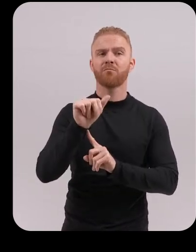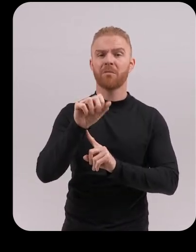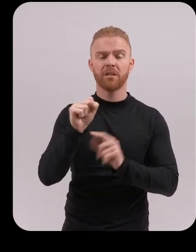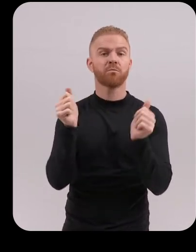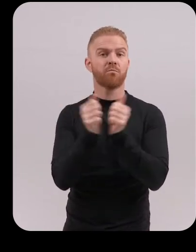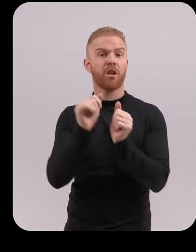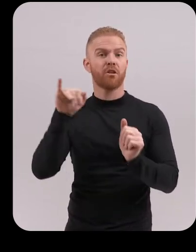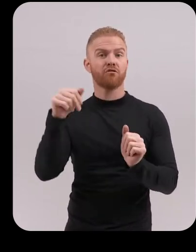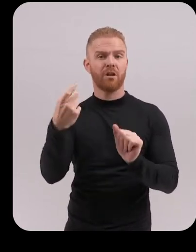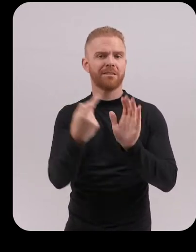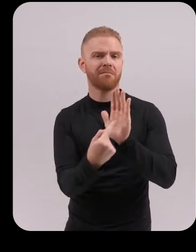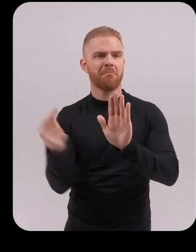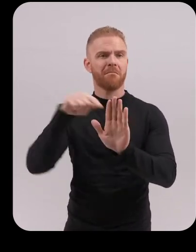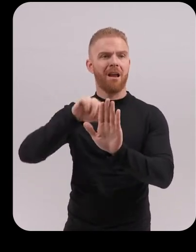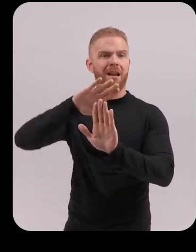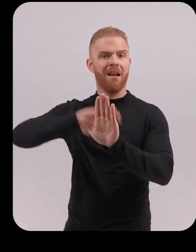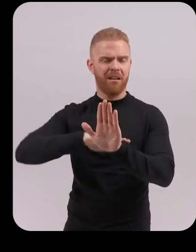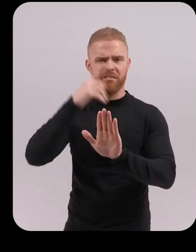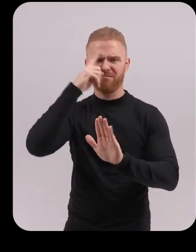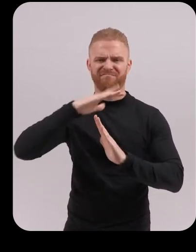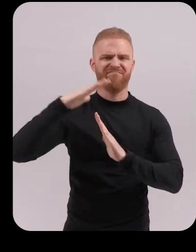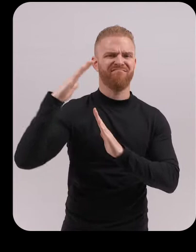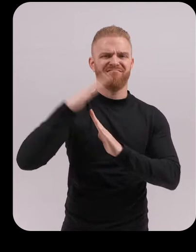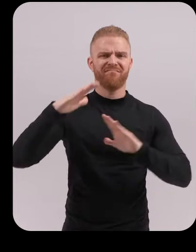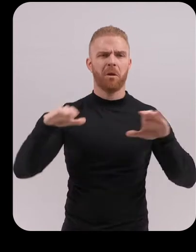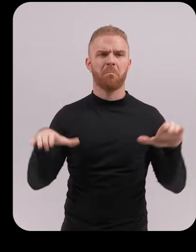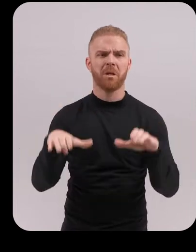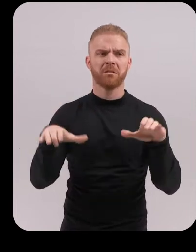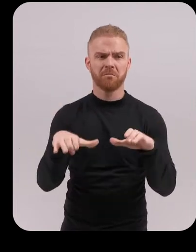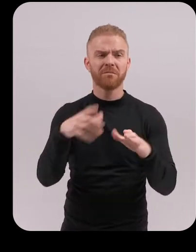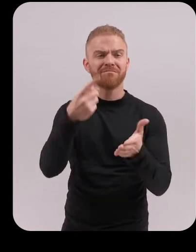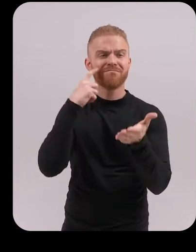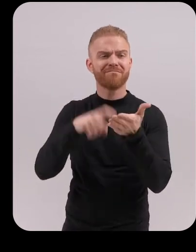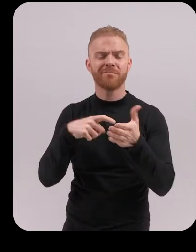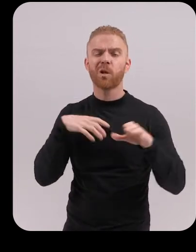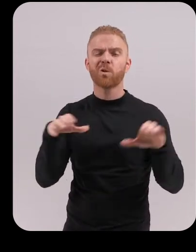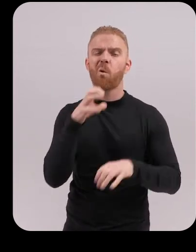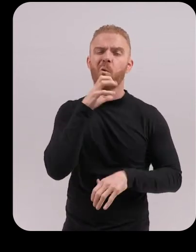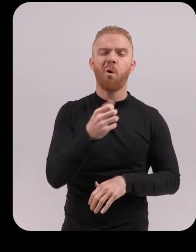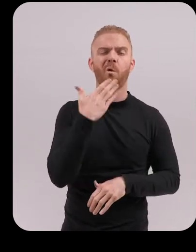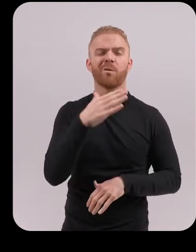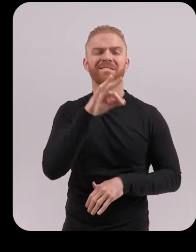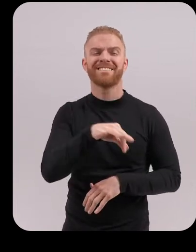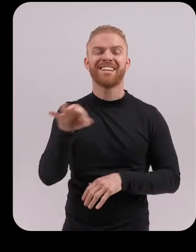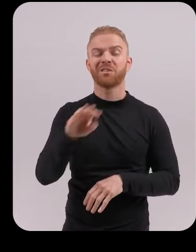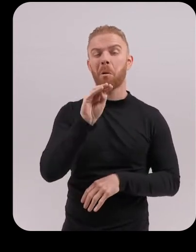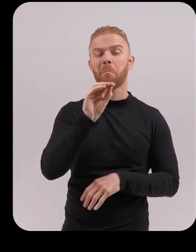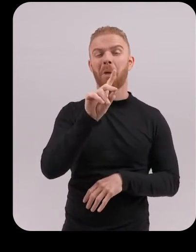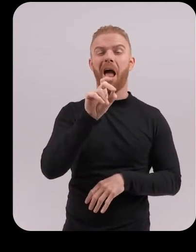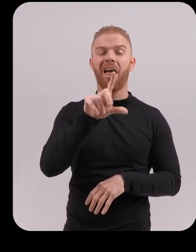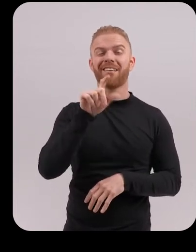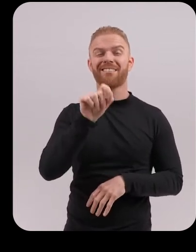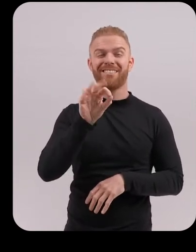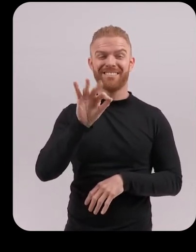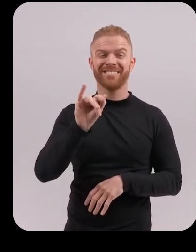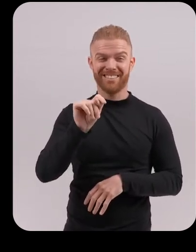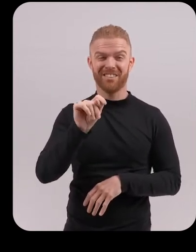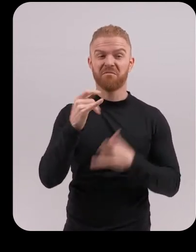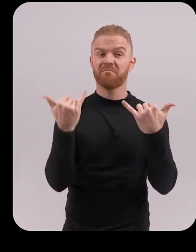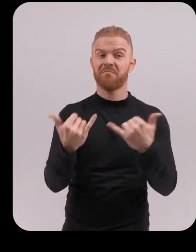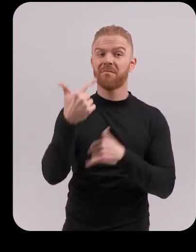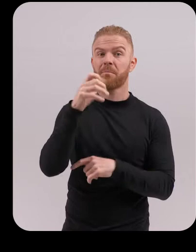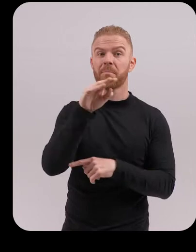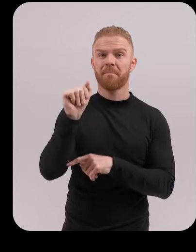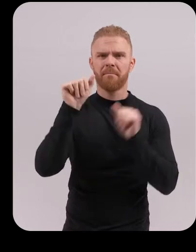with a JAX backend for top performance. Now, you might recognize we're doing a good old-fashioned model.fit, and now Gemma can